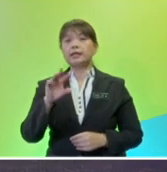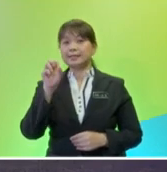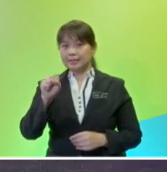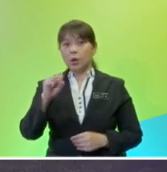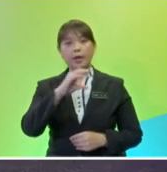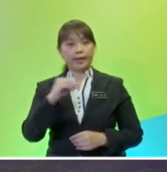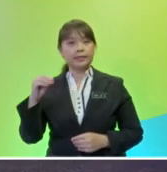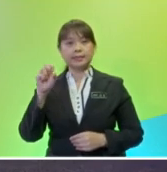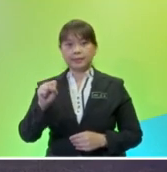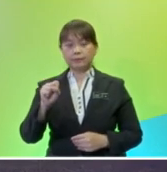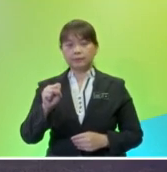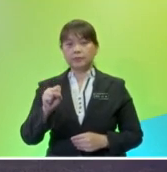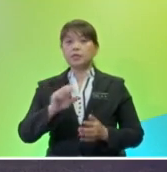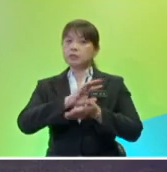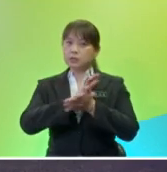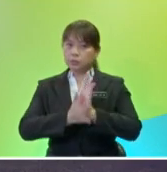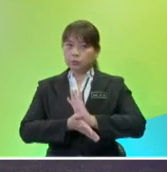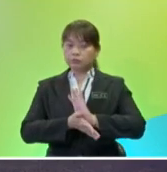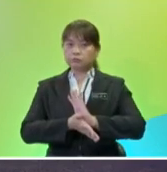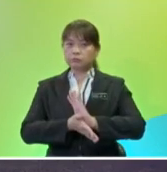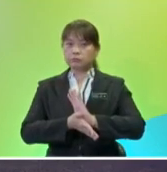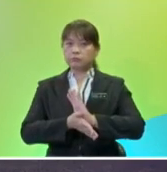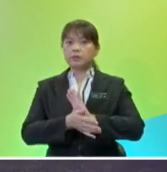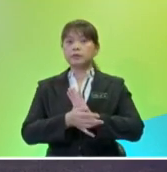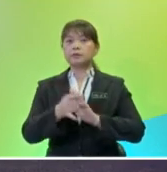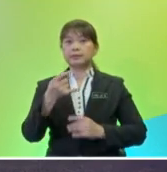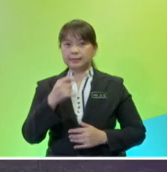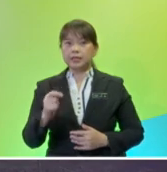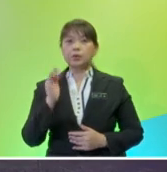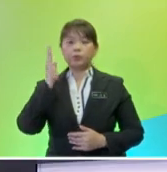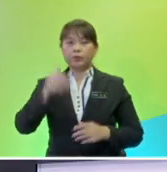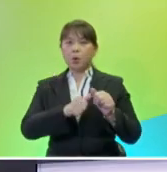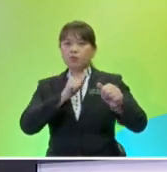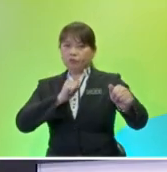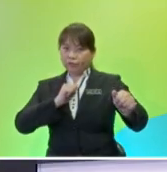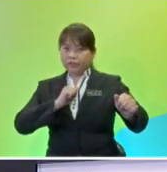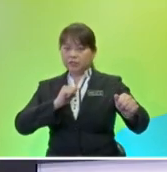because the poles are the same, so they will avoid each other.